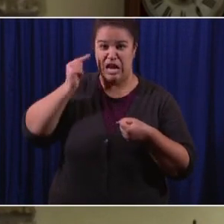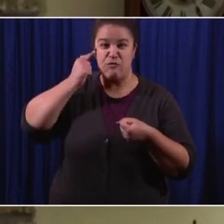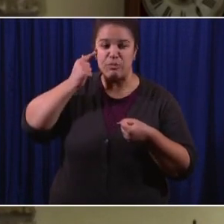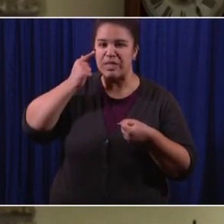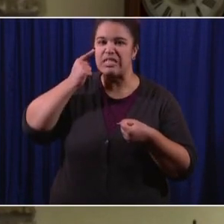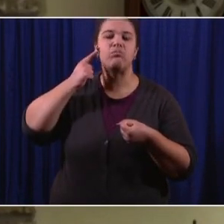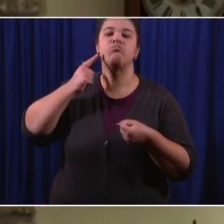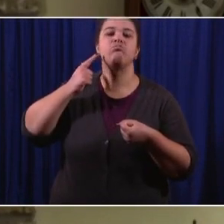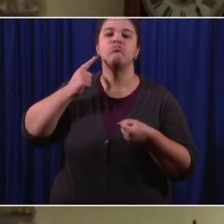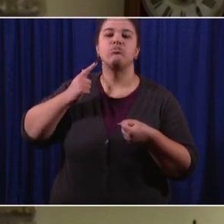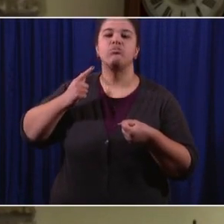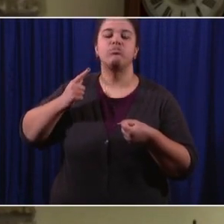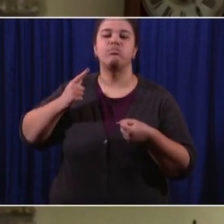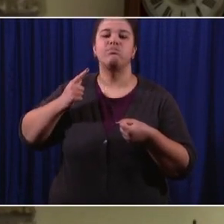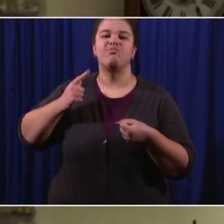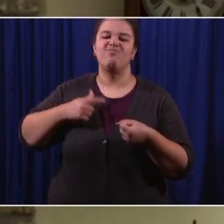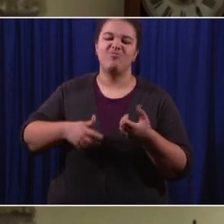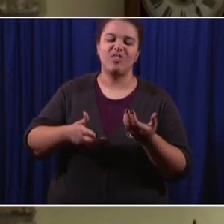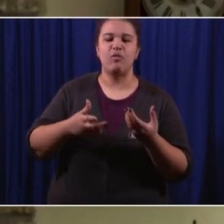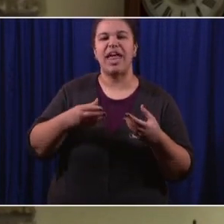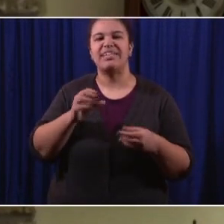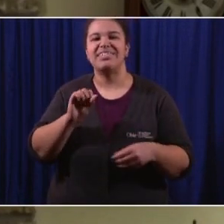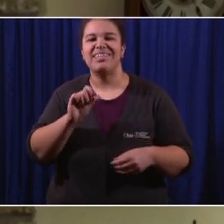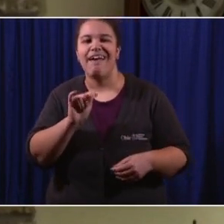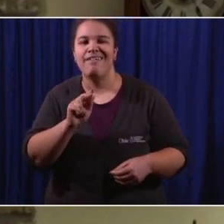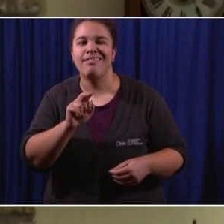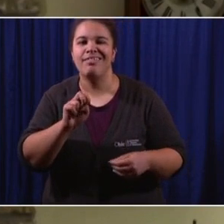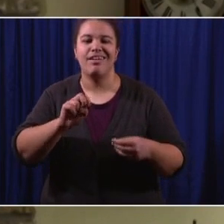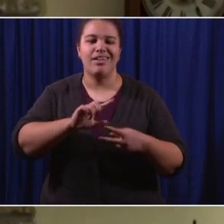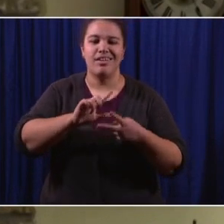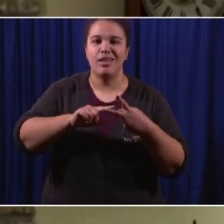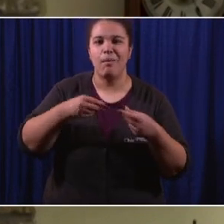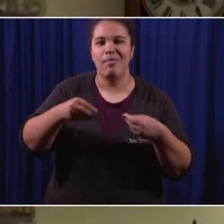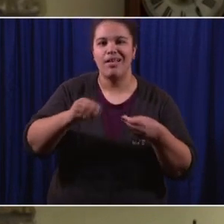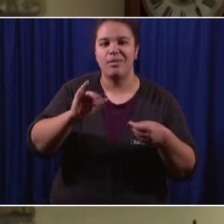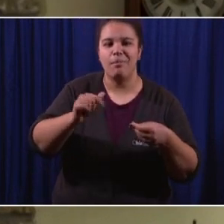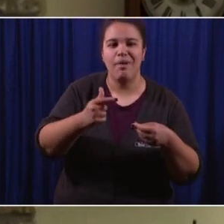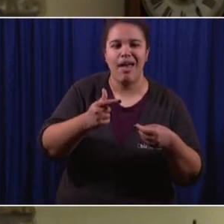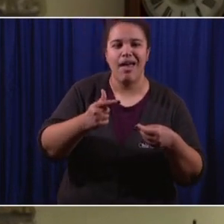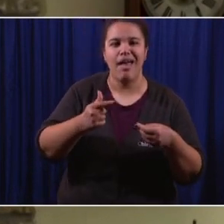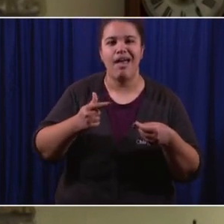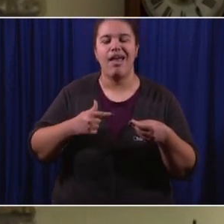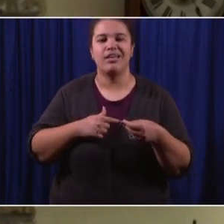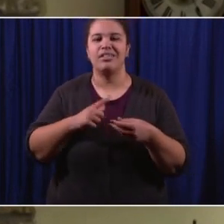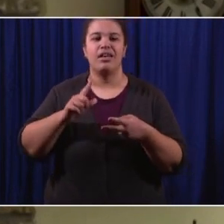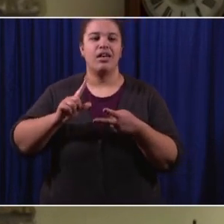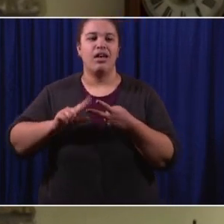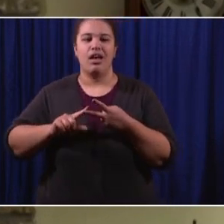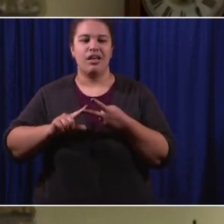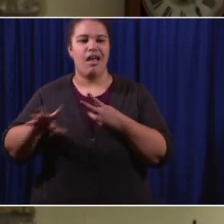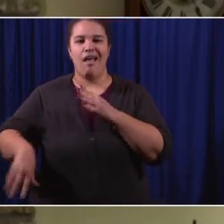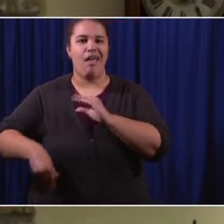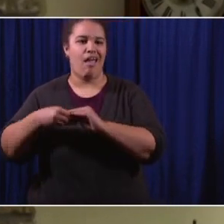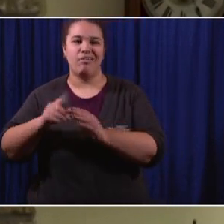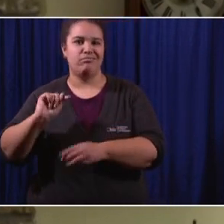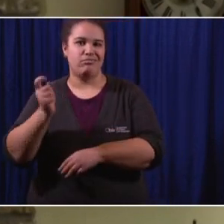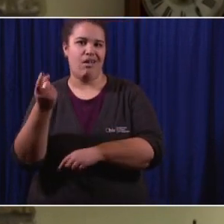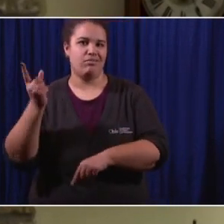containers such as single-use plastic bags. You've expressed concerns about it in the past. Just wanted to see what your thoughts are on the